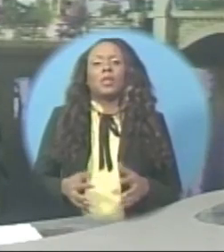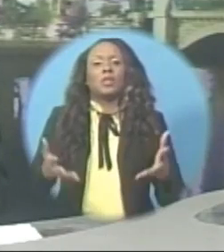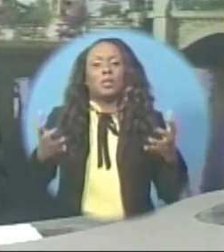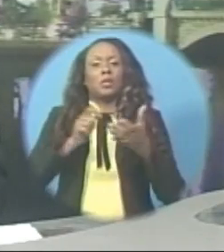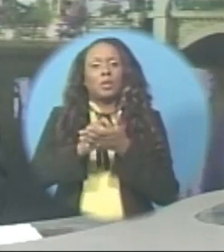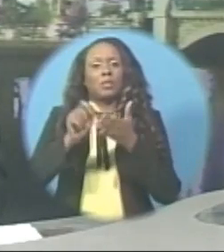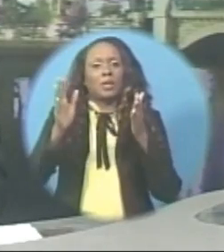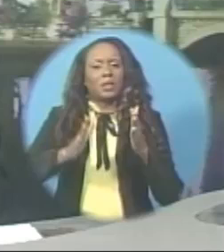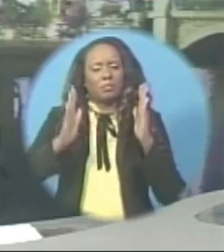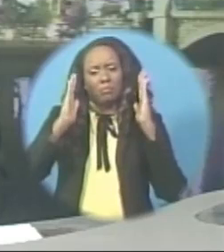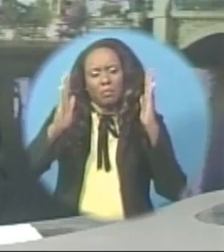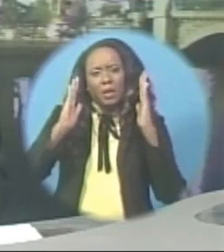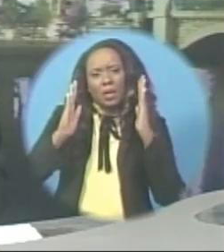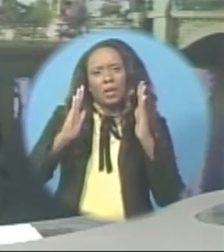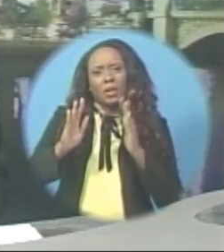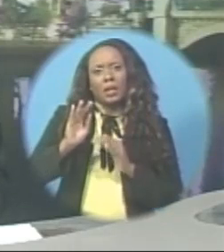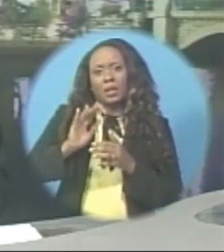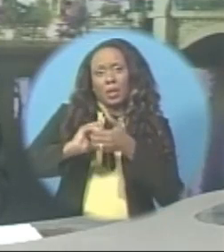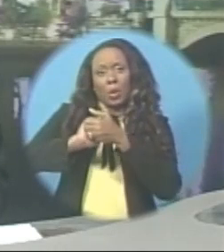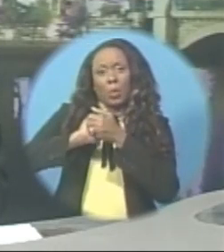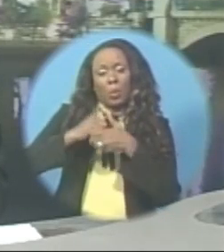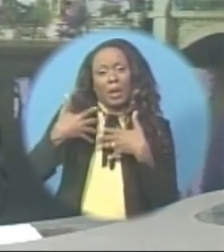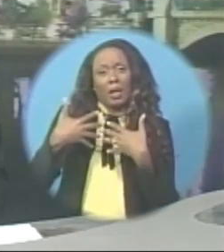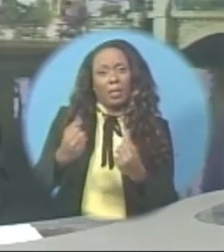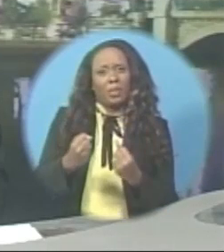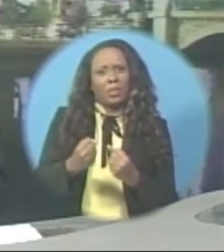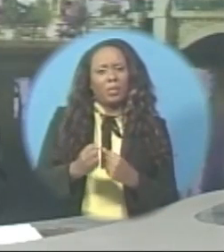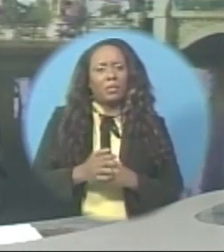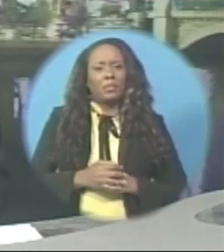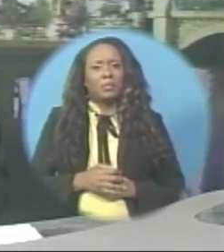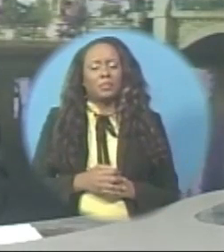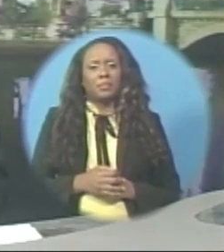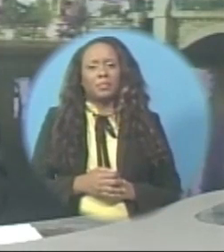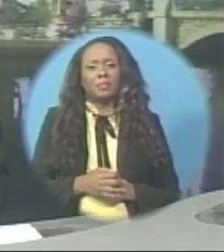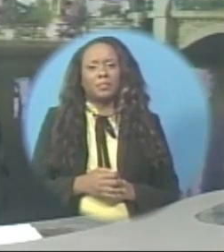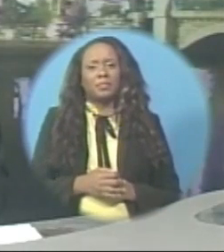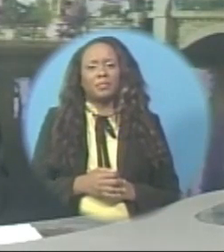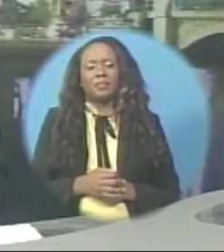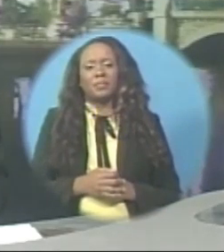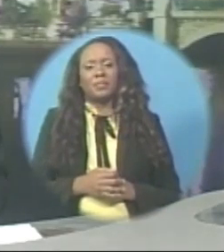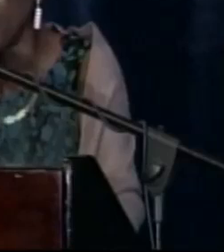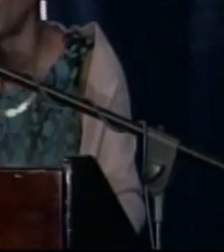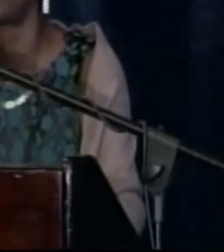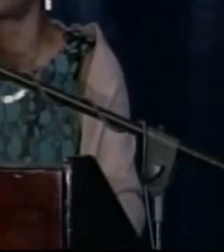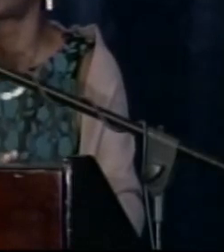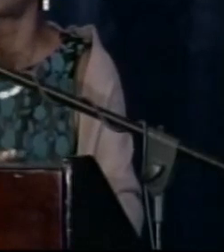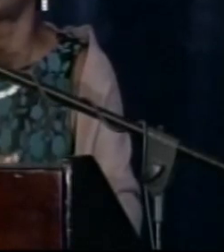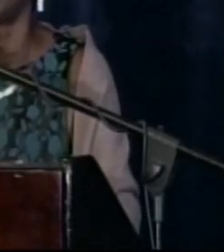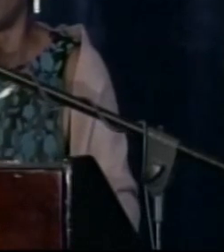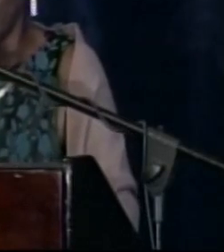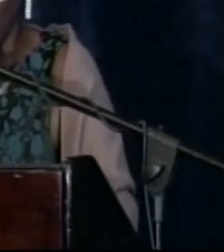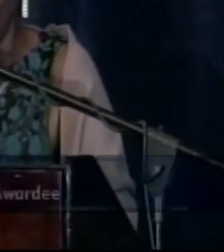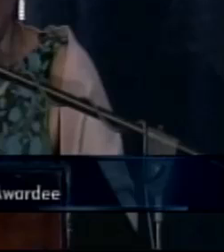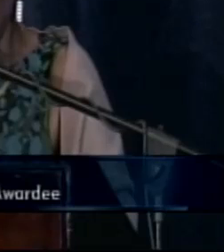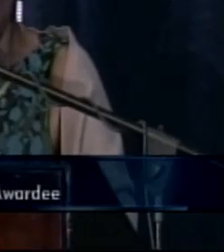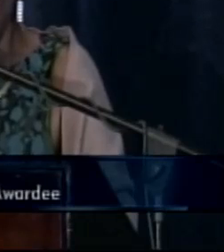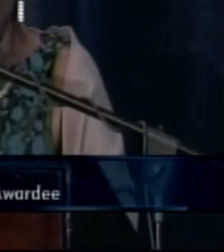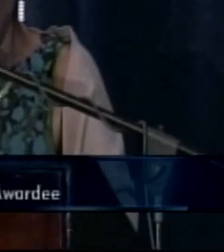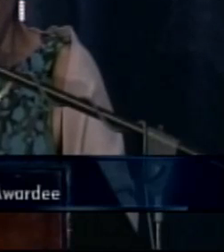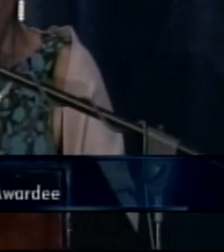also wants writers to pay greater attention to their health. The myth of the suffering artist is a